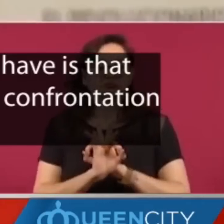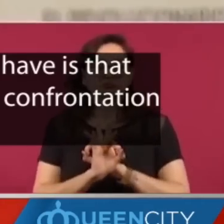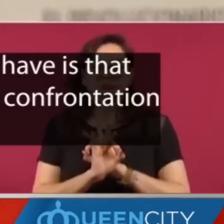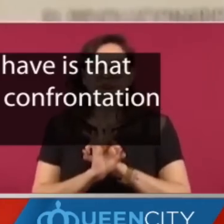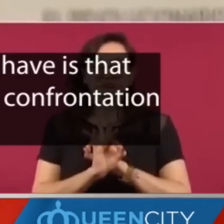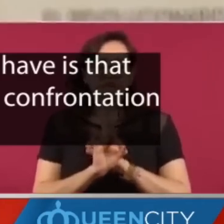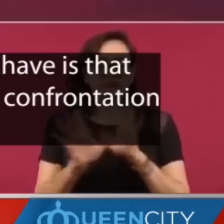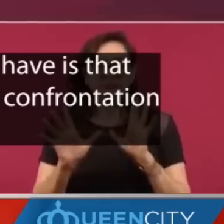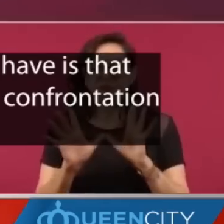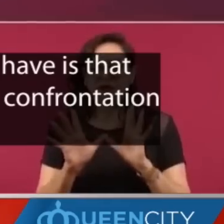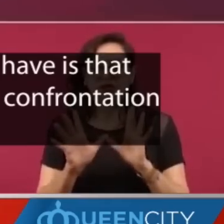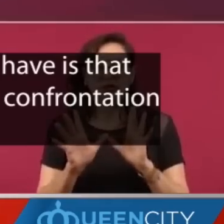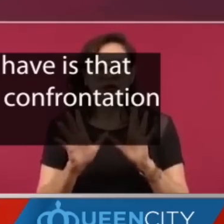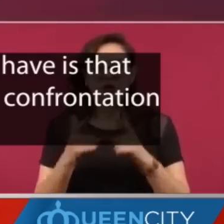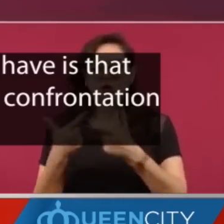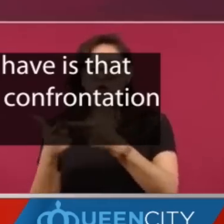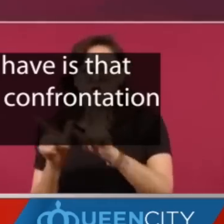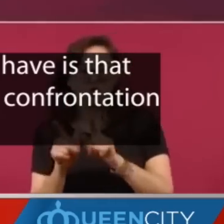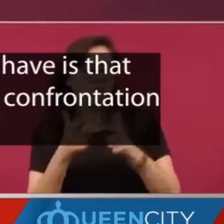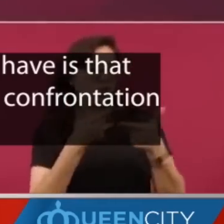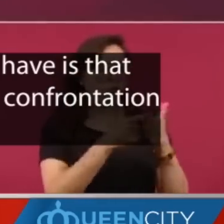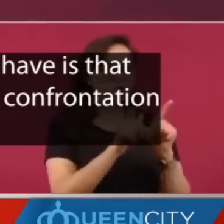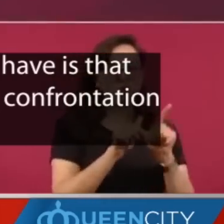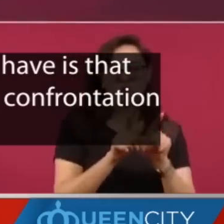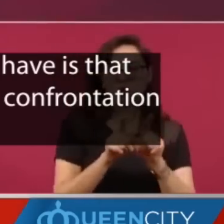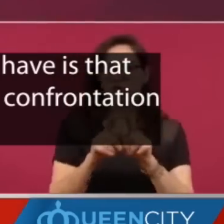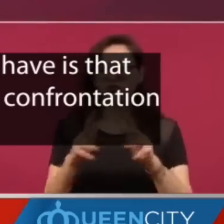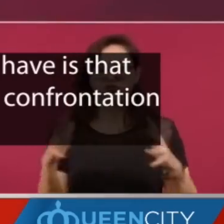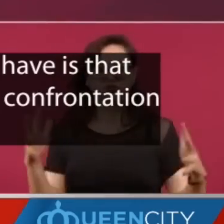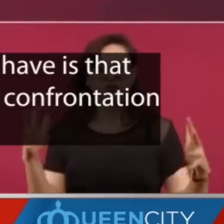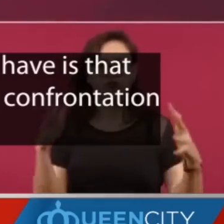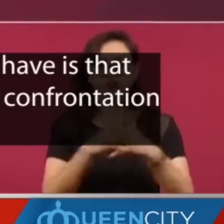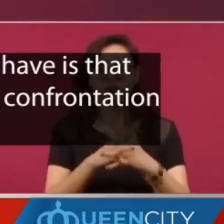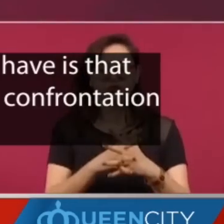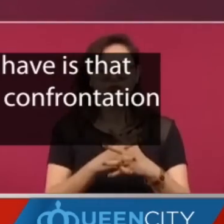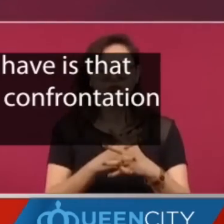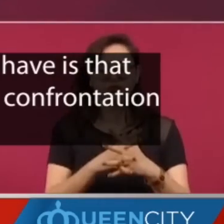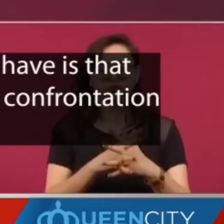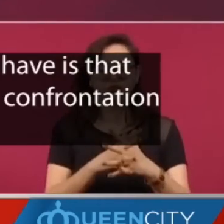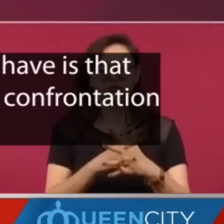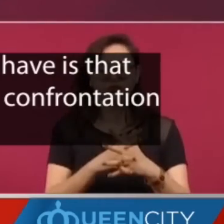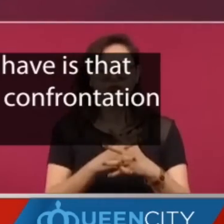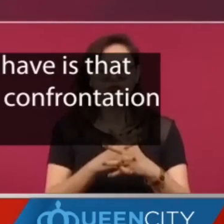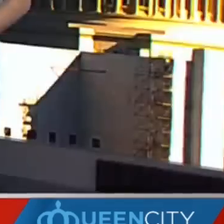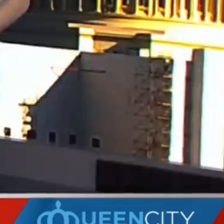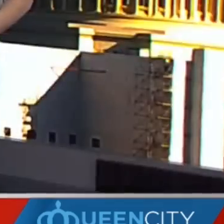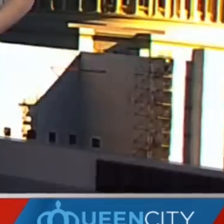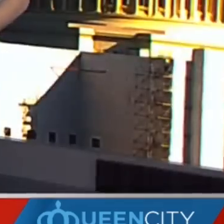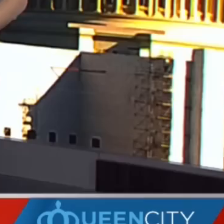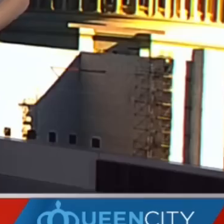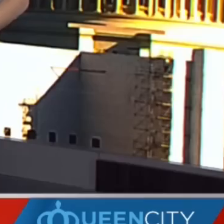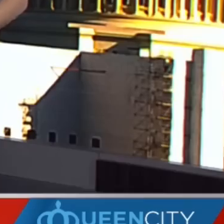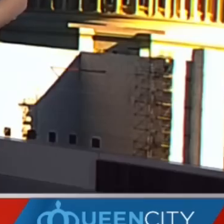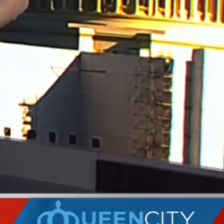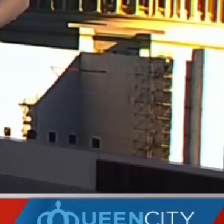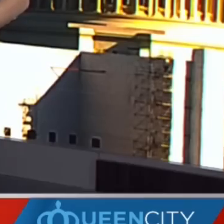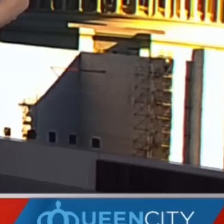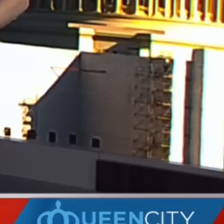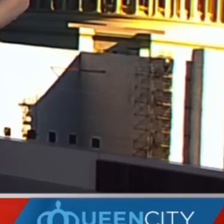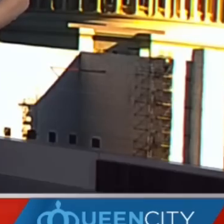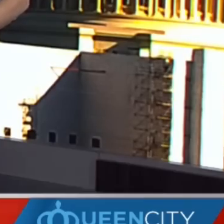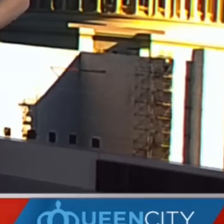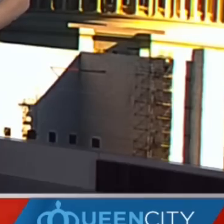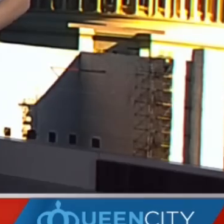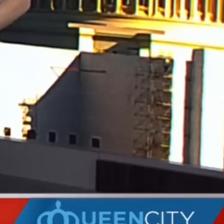una confrontación de grupos y fueron ellos detenidos. Matamoros is home to warring factions of